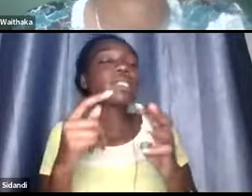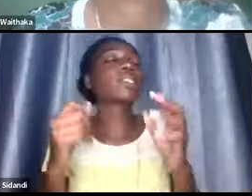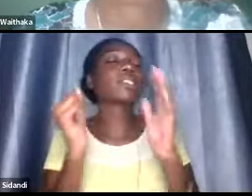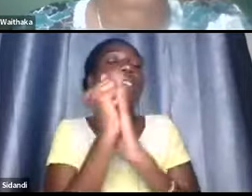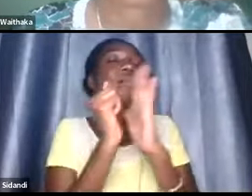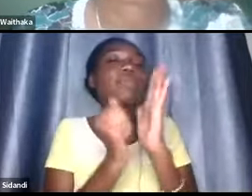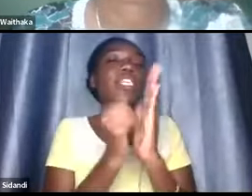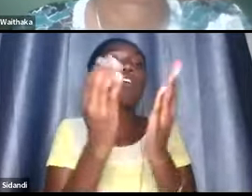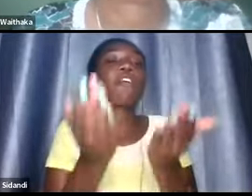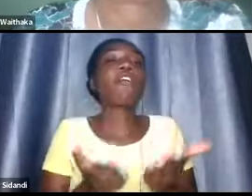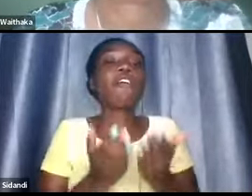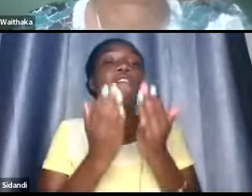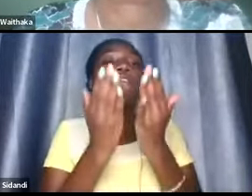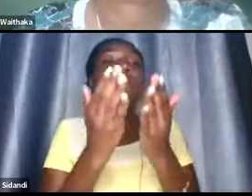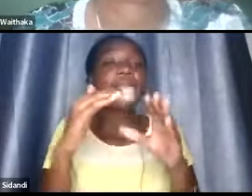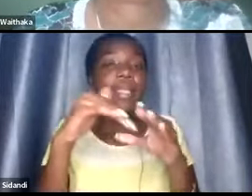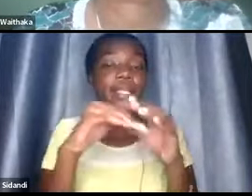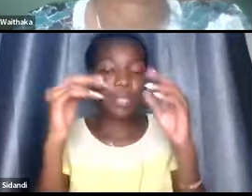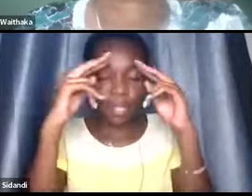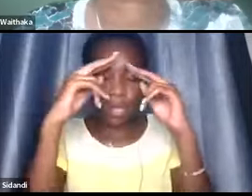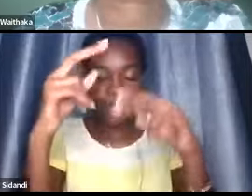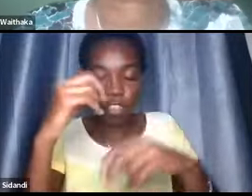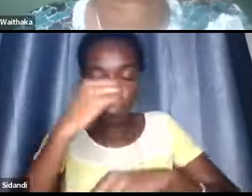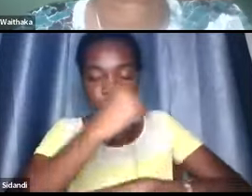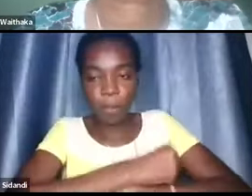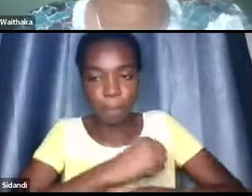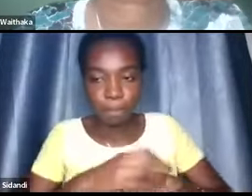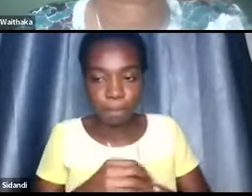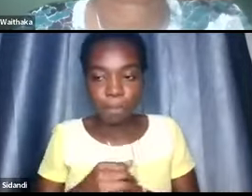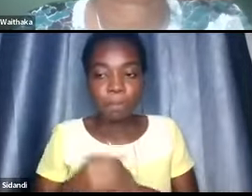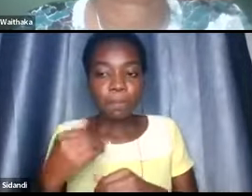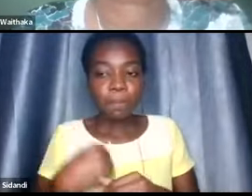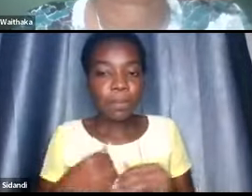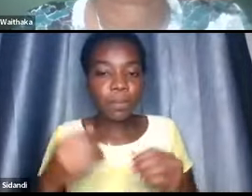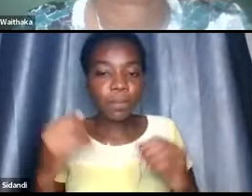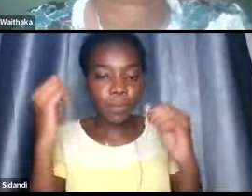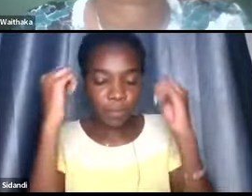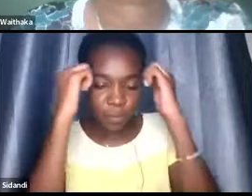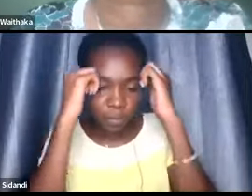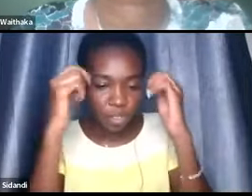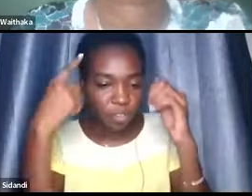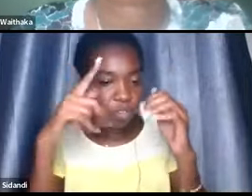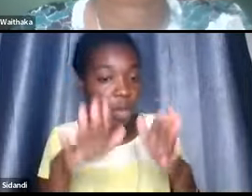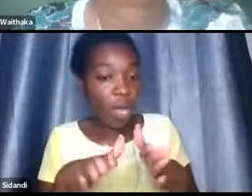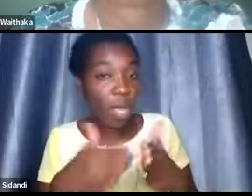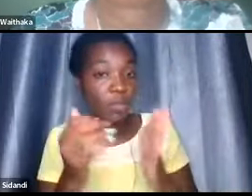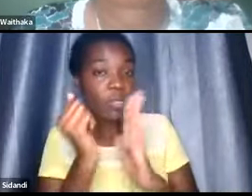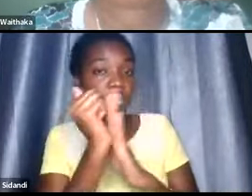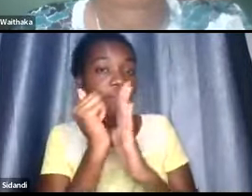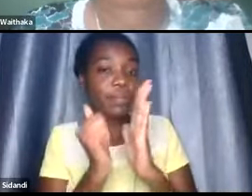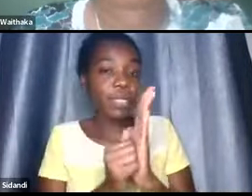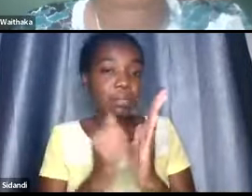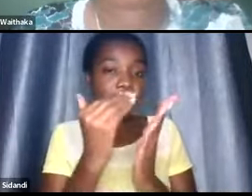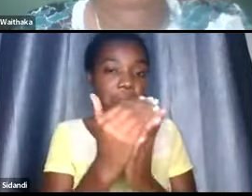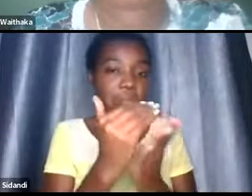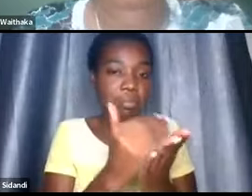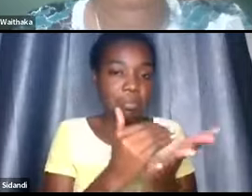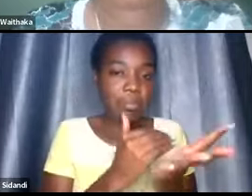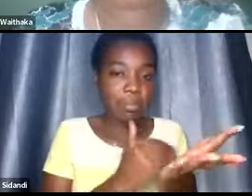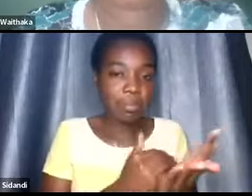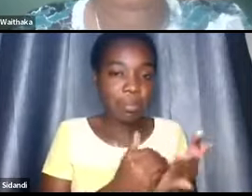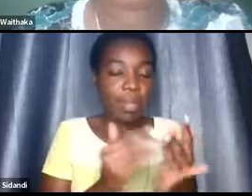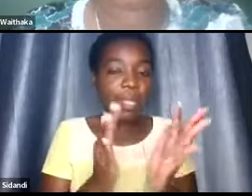in secondary school. So the knowledge of how the subjects are arranged is important, and it's part